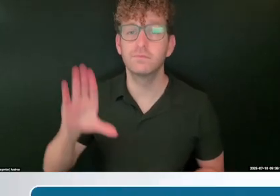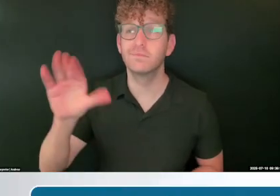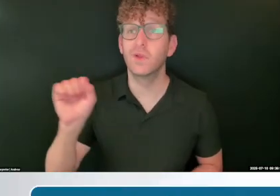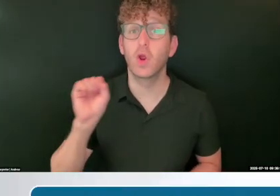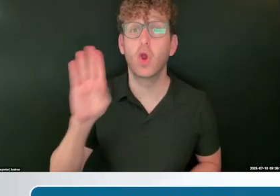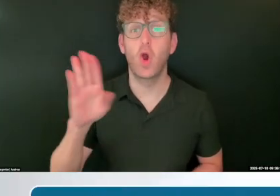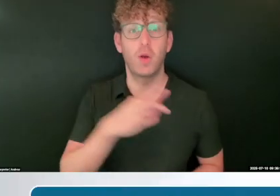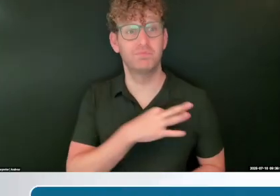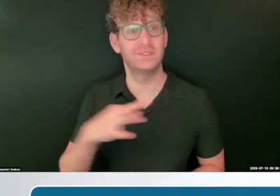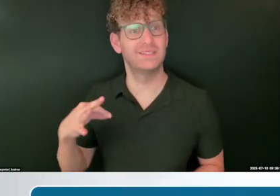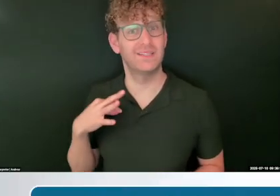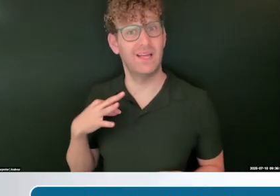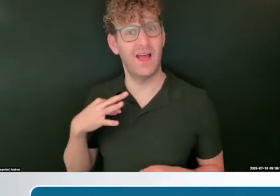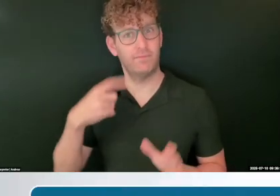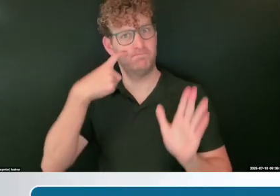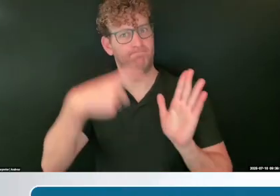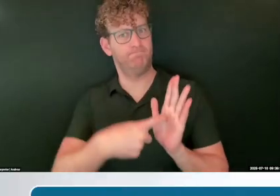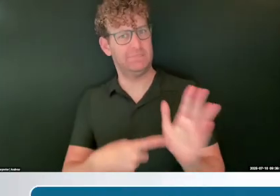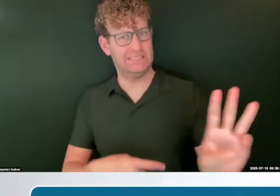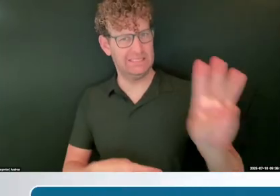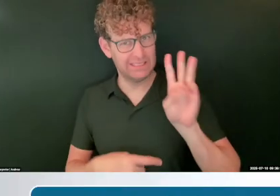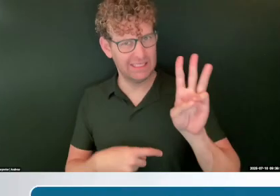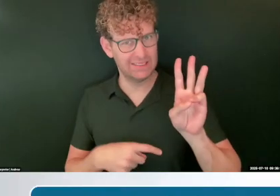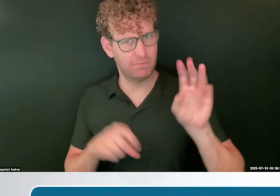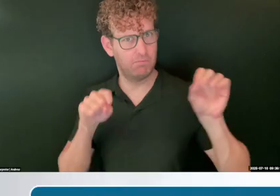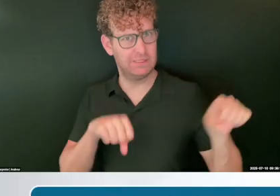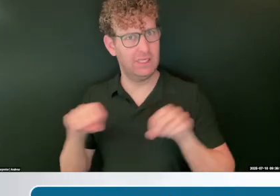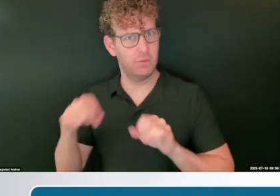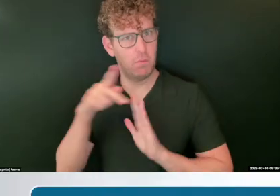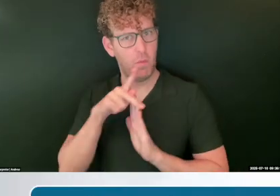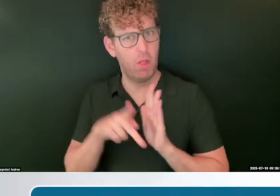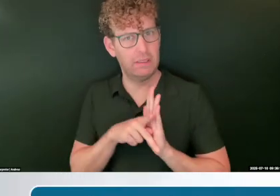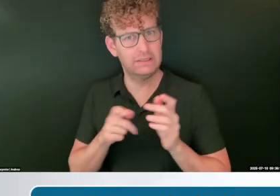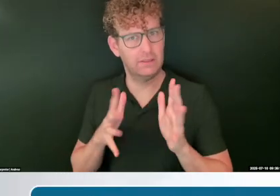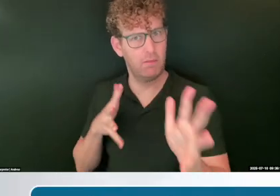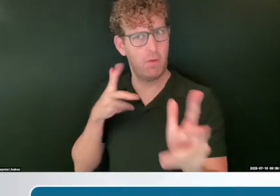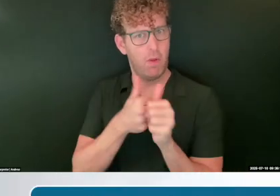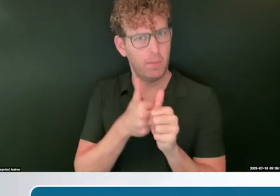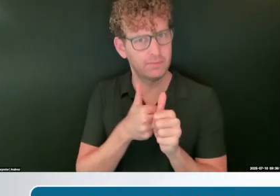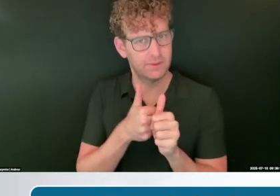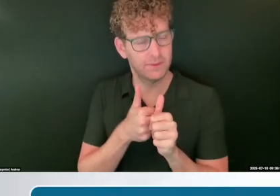CARB staff have identified 6 potential policy updates that will be critical towards